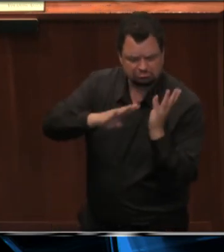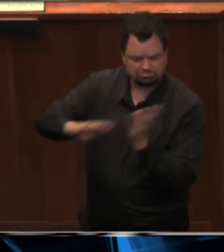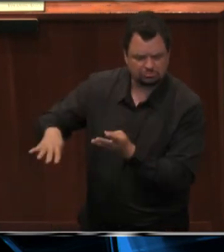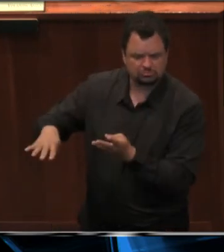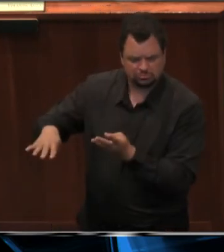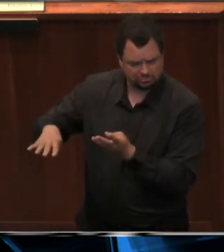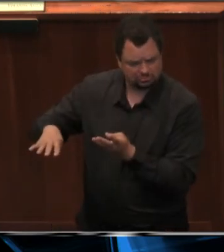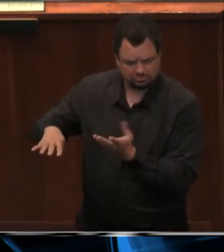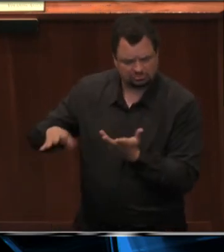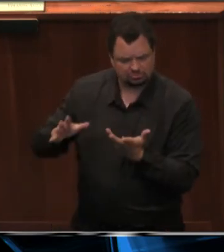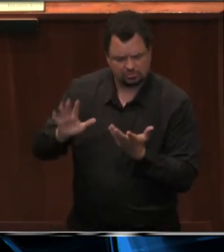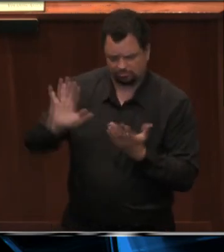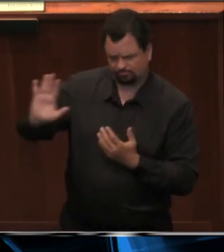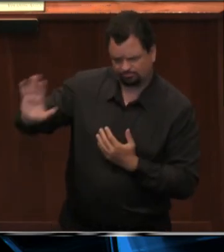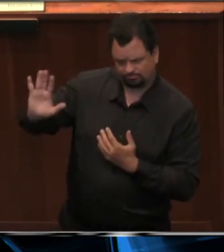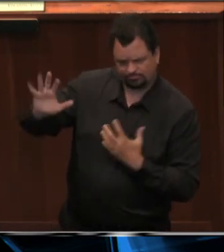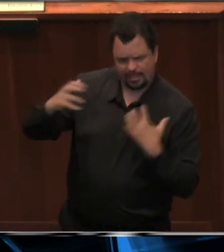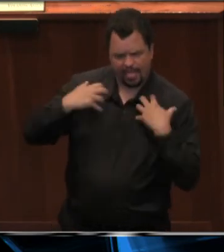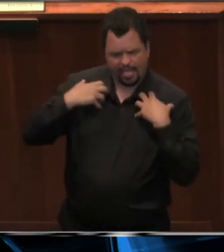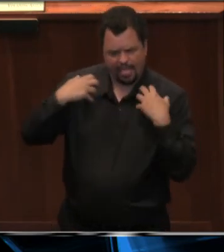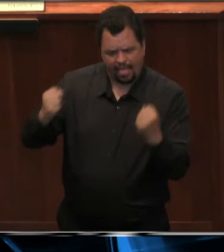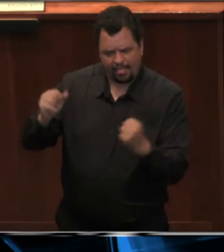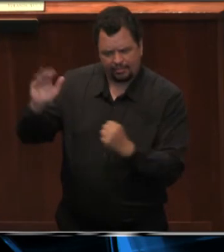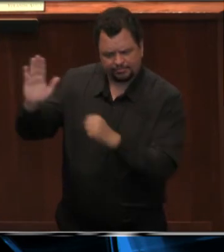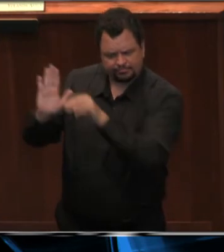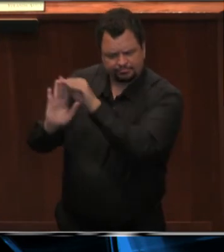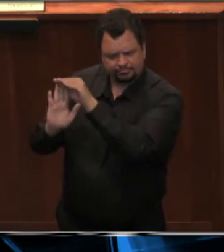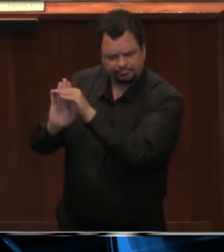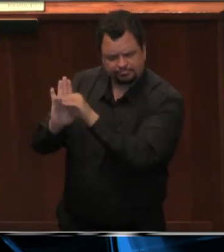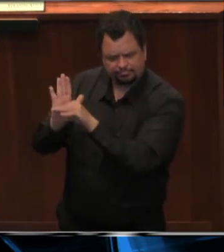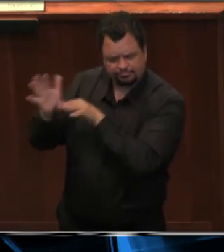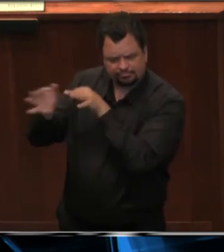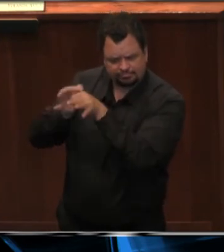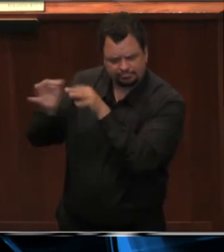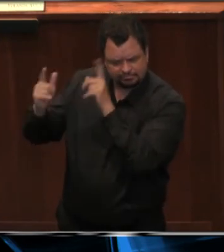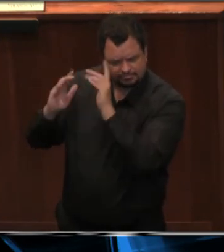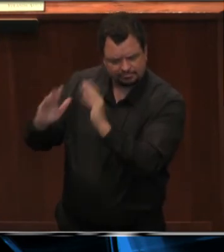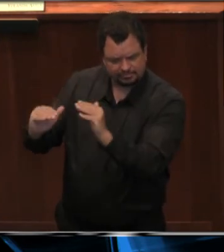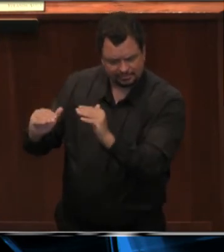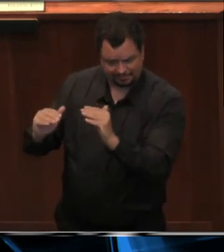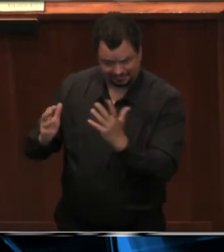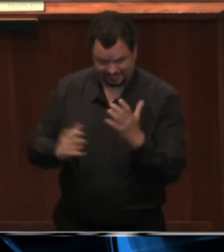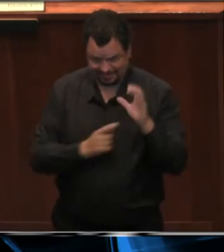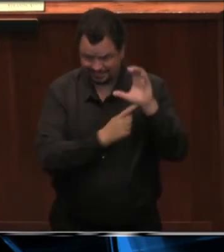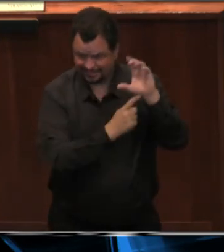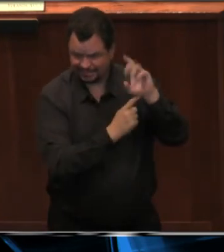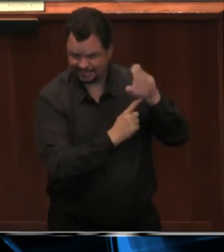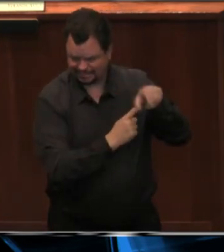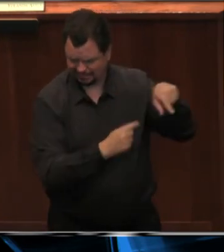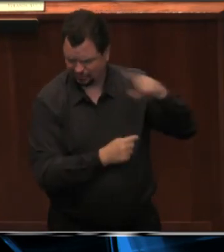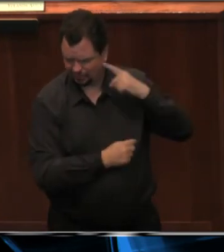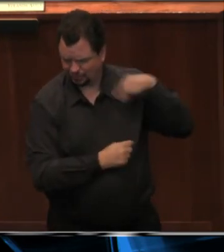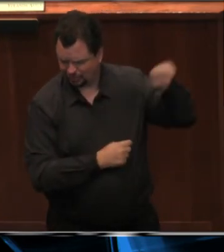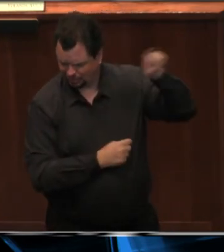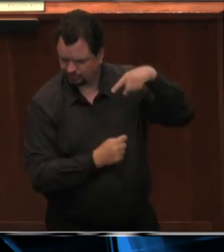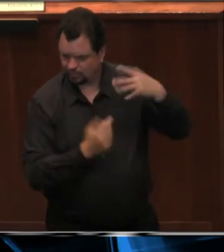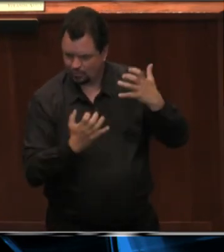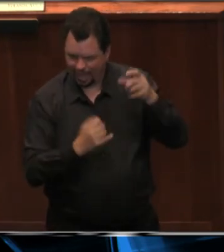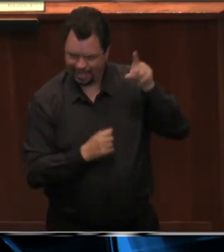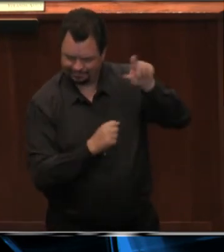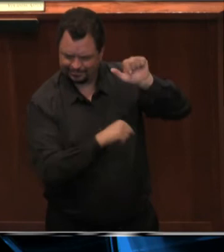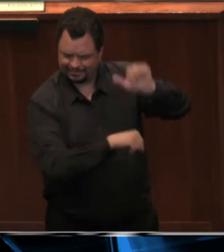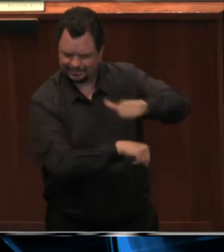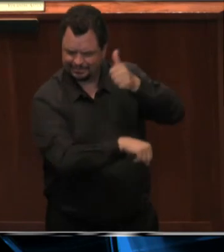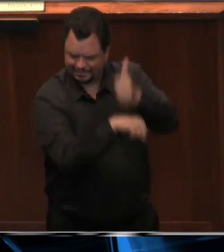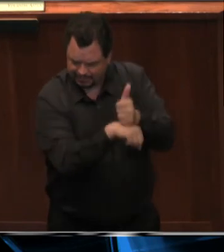is recommending safety measures be in place based on the ability to realistically implement and adhere to measures while